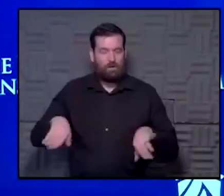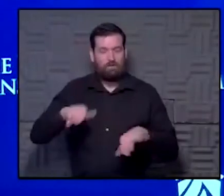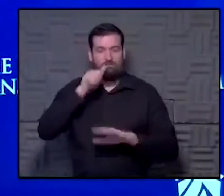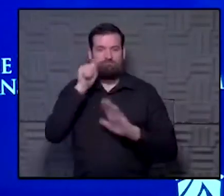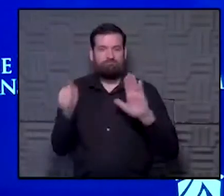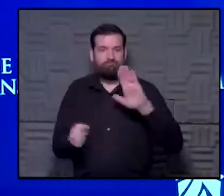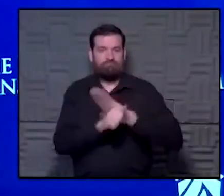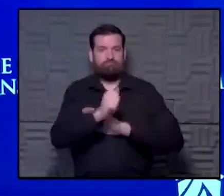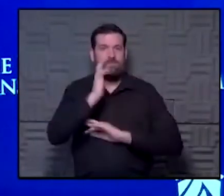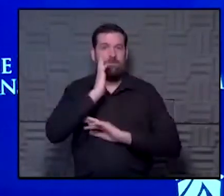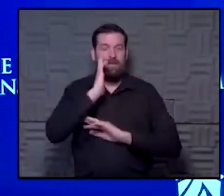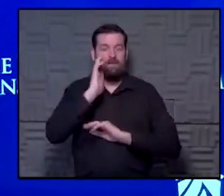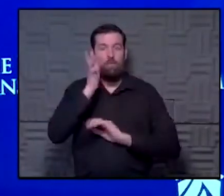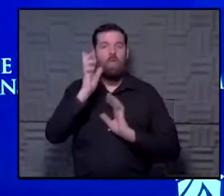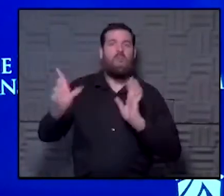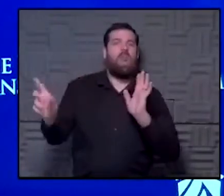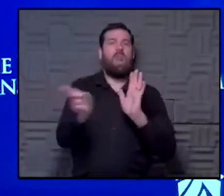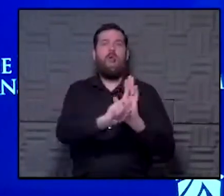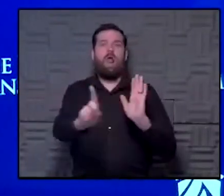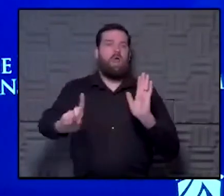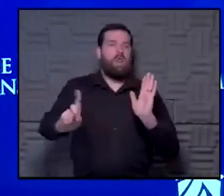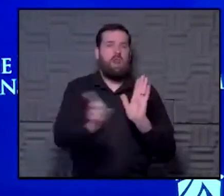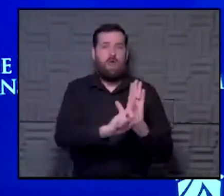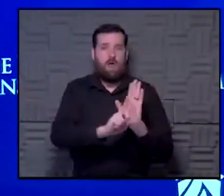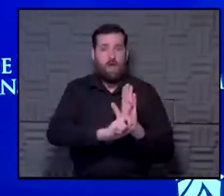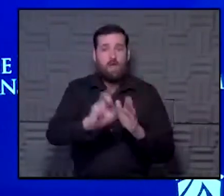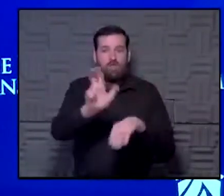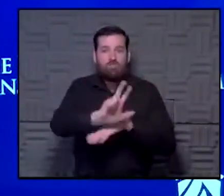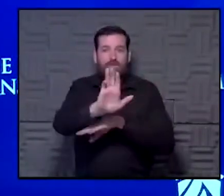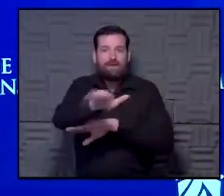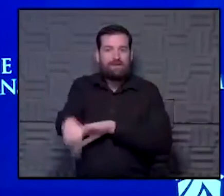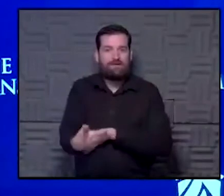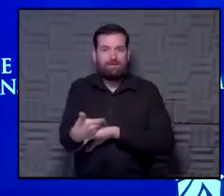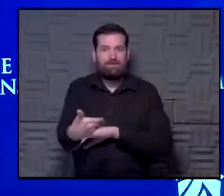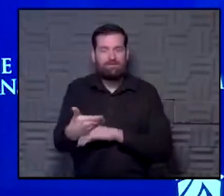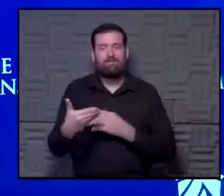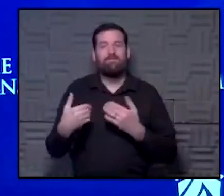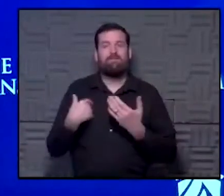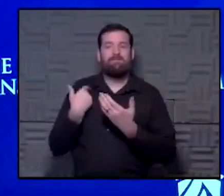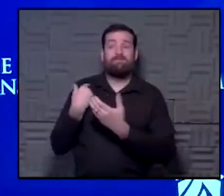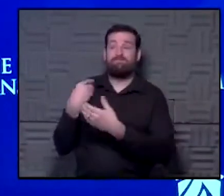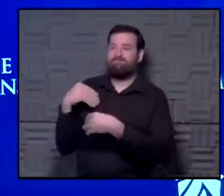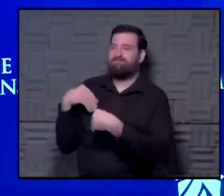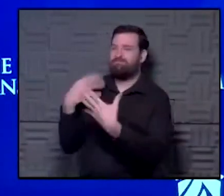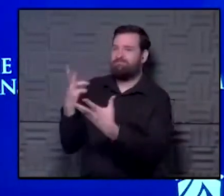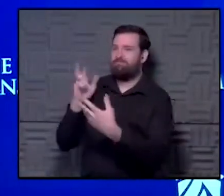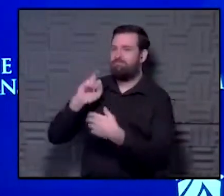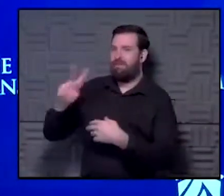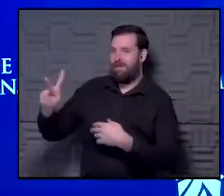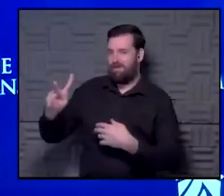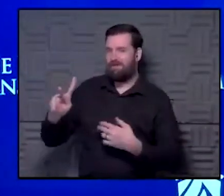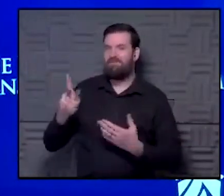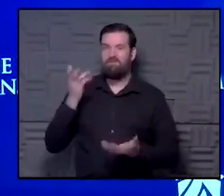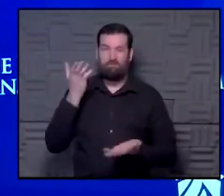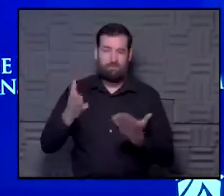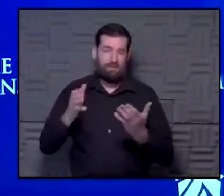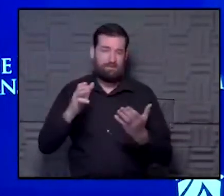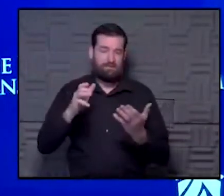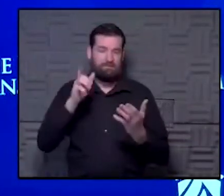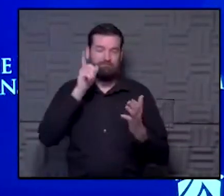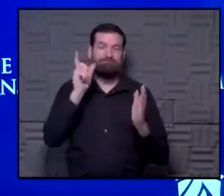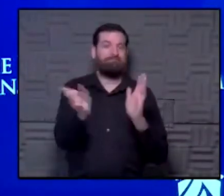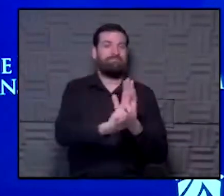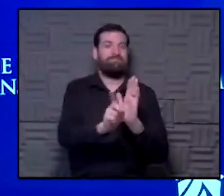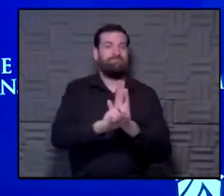I, and would go off at 3 a.m. I returned the favor back to him, and it may have gone off in his room a